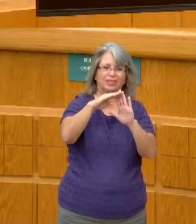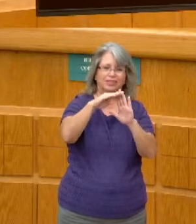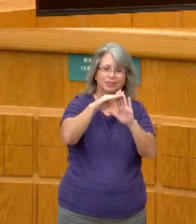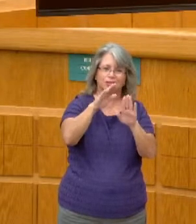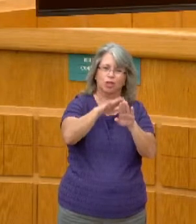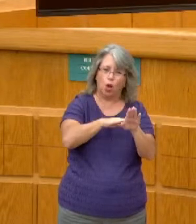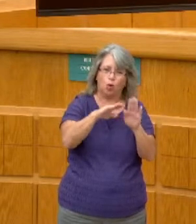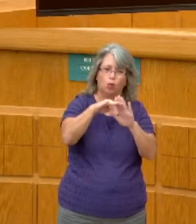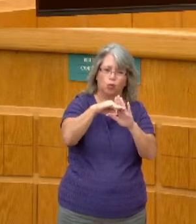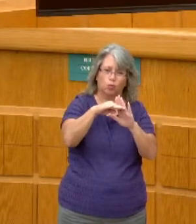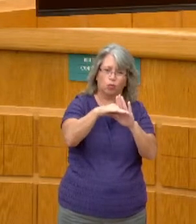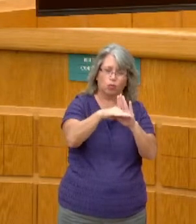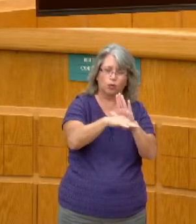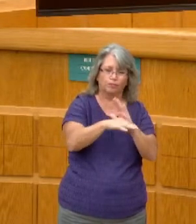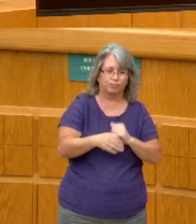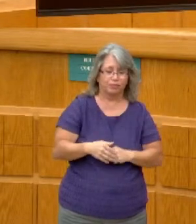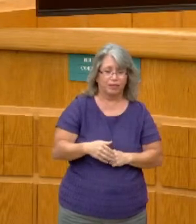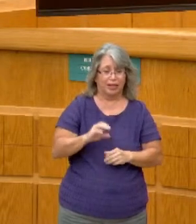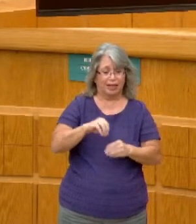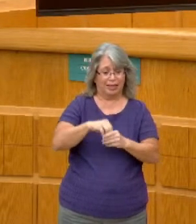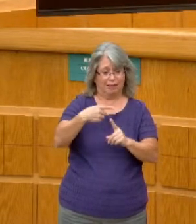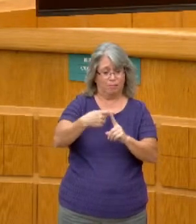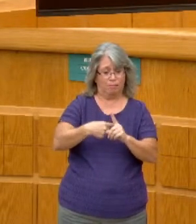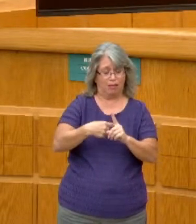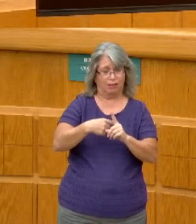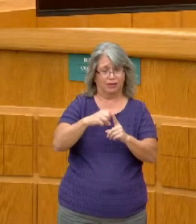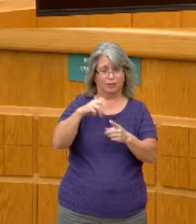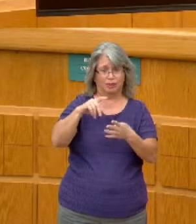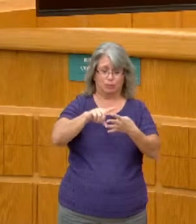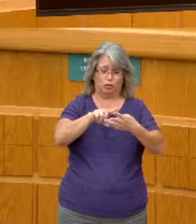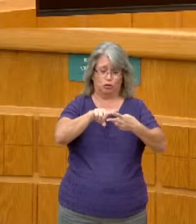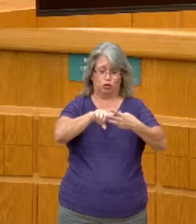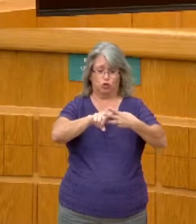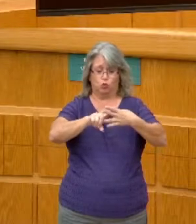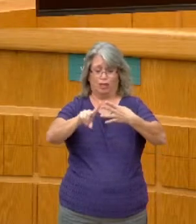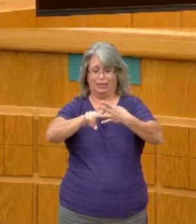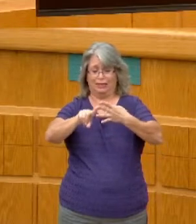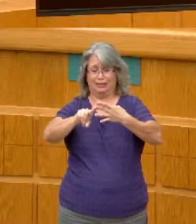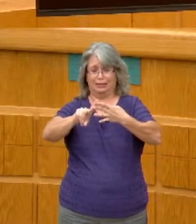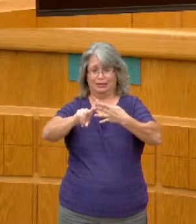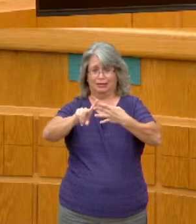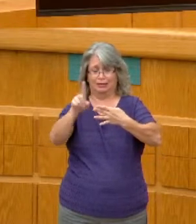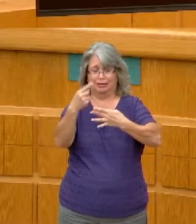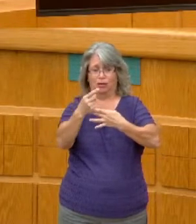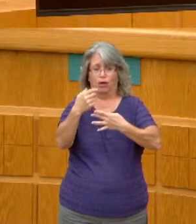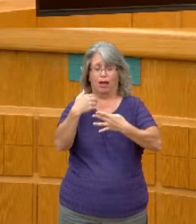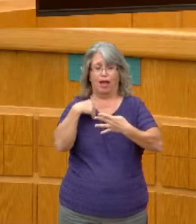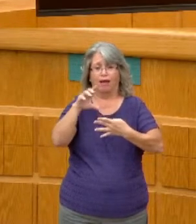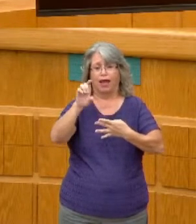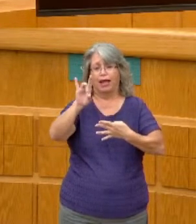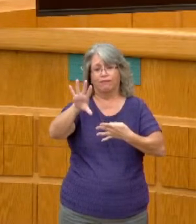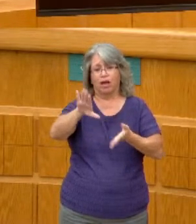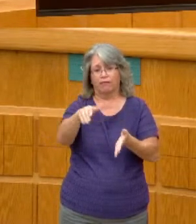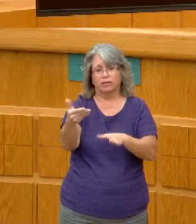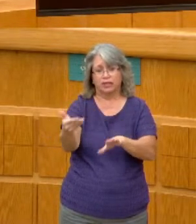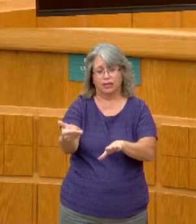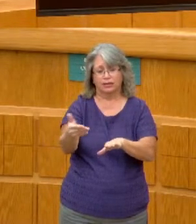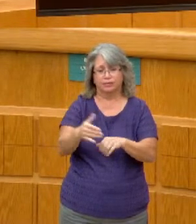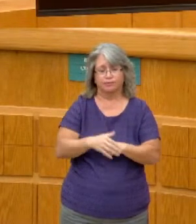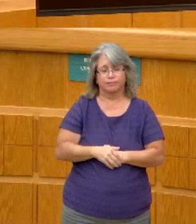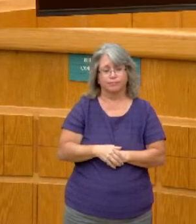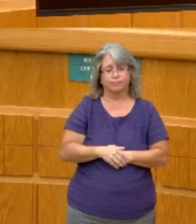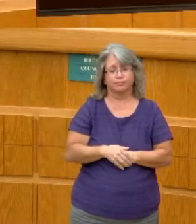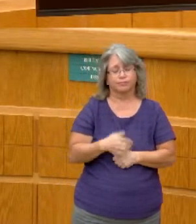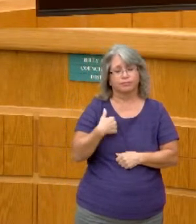deaths just in the month of September alone. What we are seeing currently is that plateauing in cases and hospitalizations in